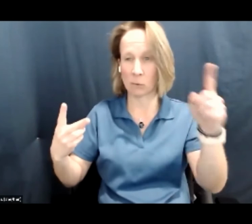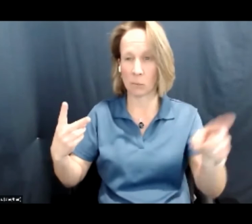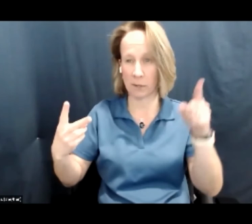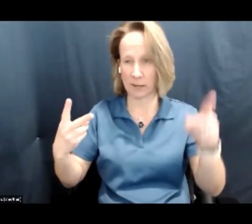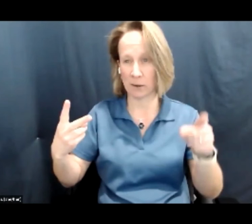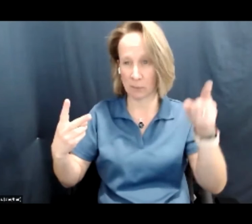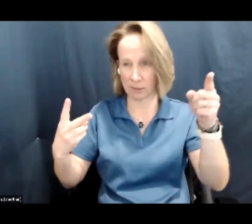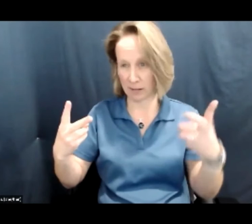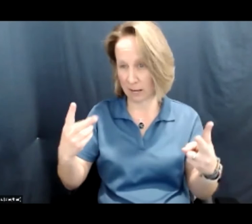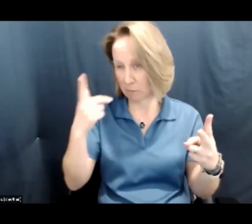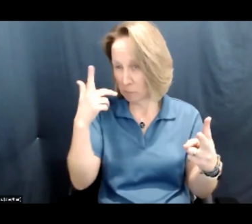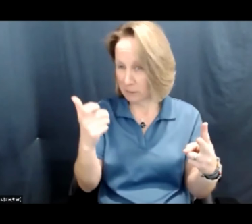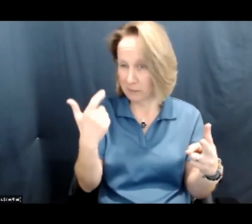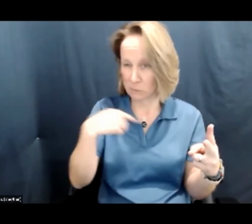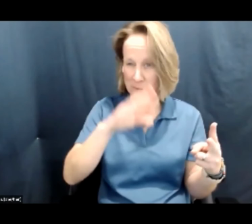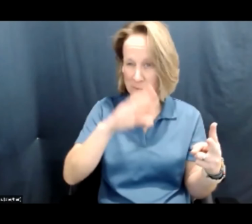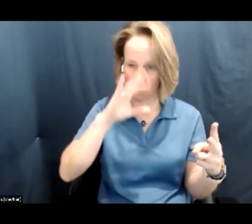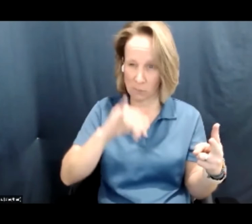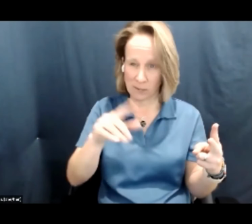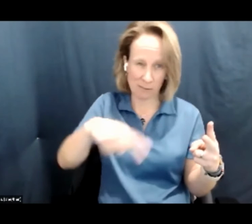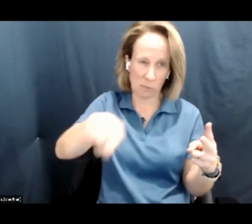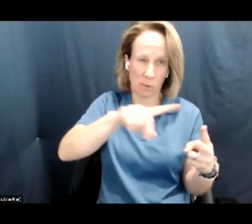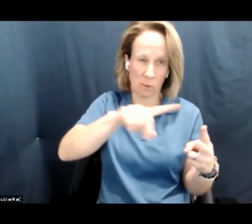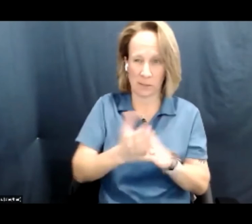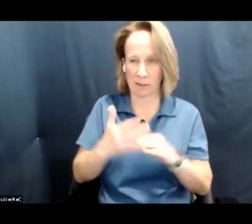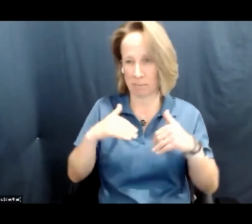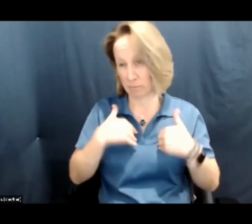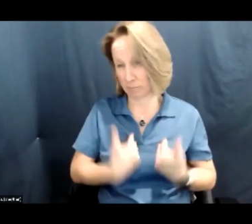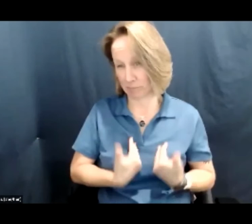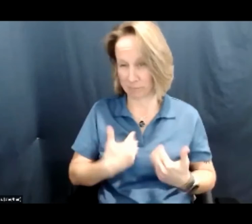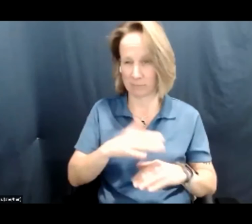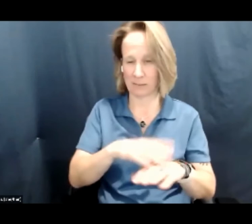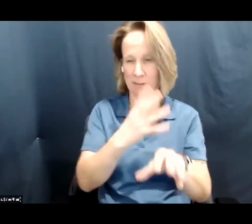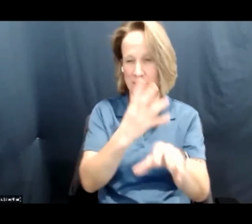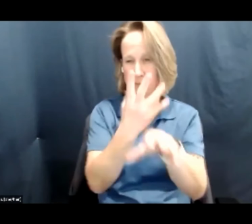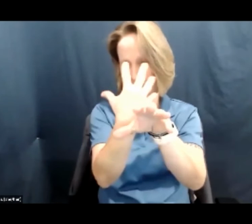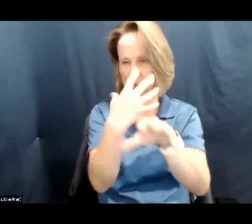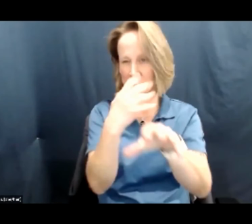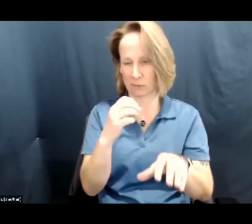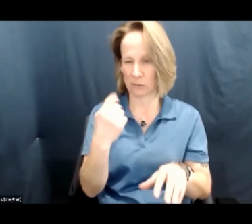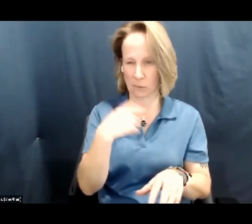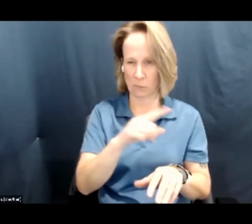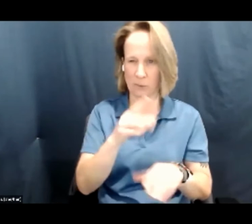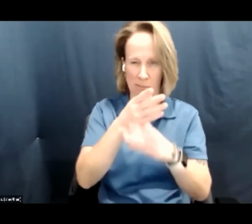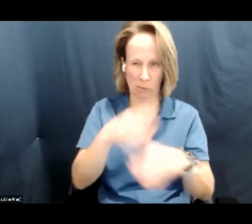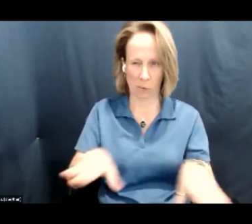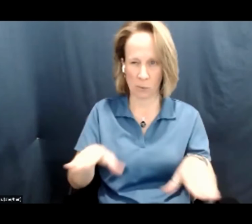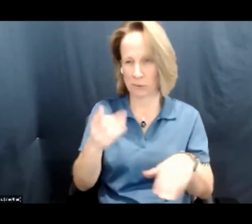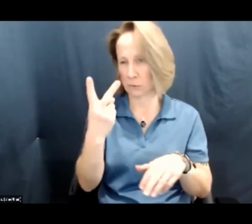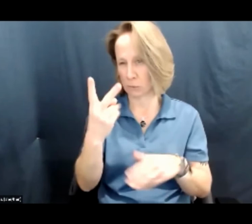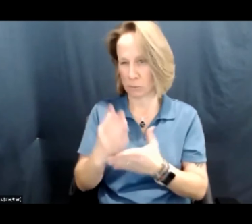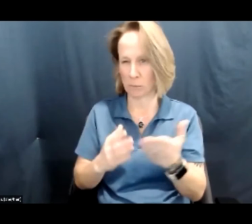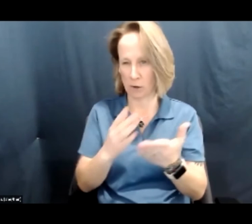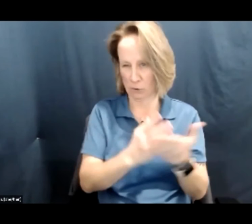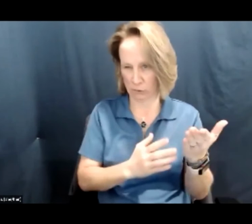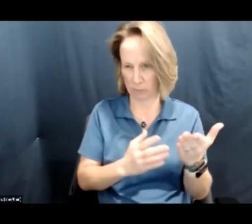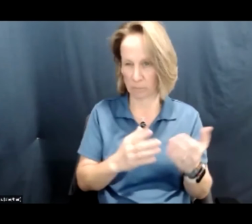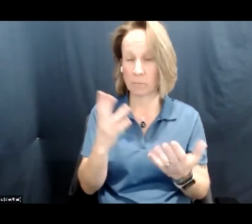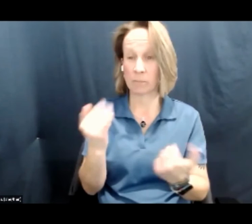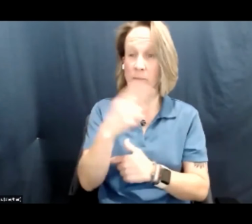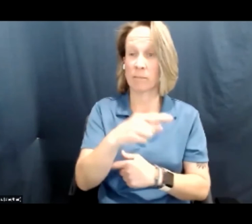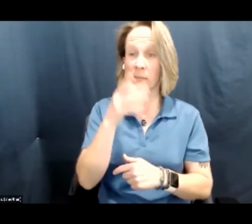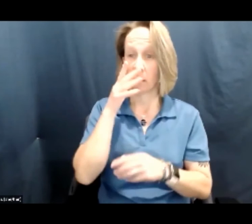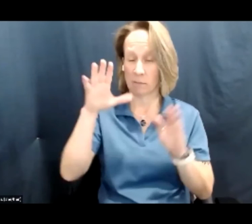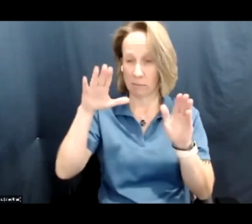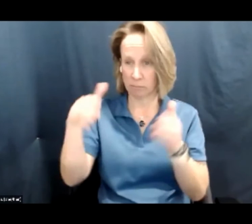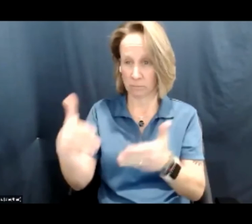fatigue, I get Zoom fatigue, and we're kind of tired of that, right? So we broke it up into 2 parts. Today's part's going to be focused